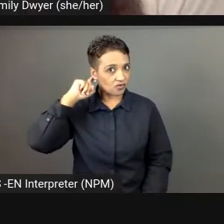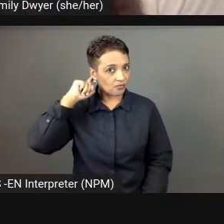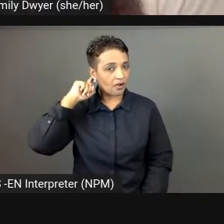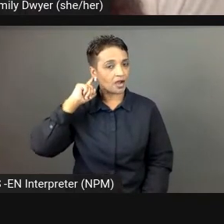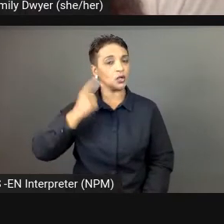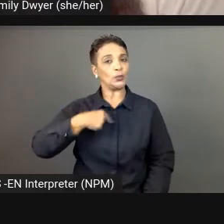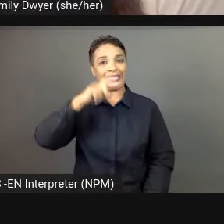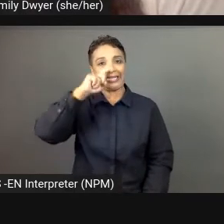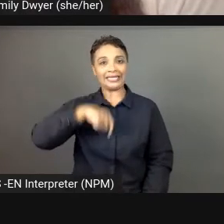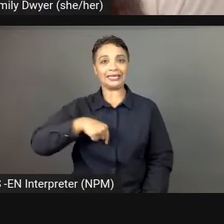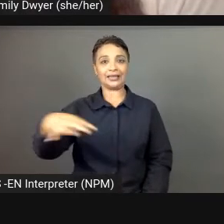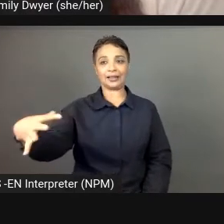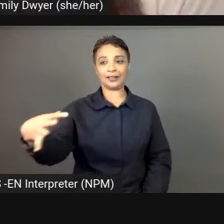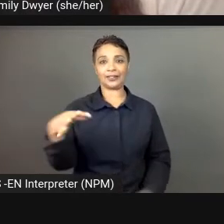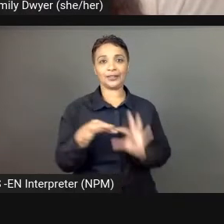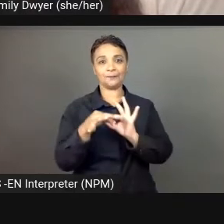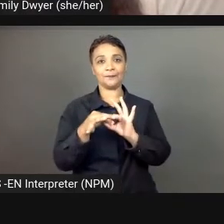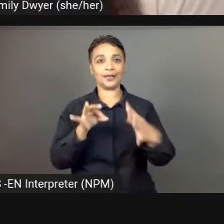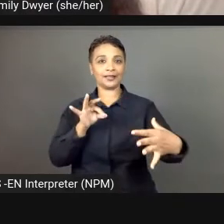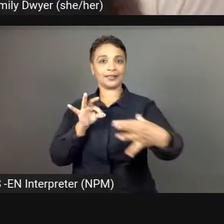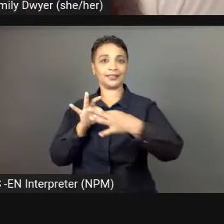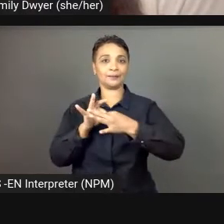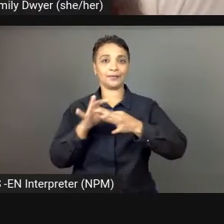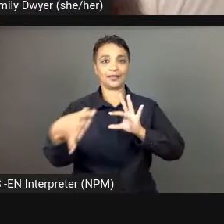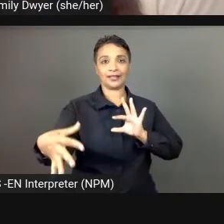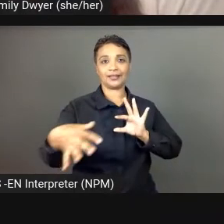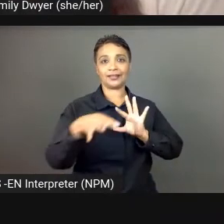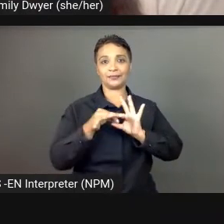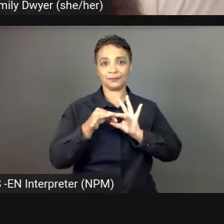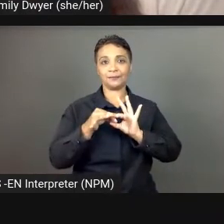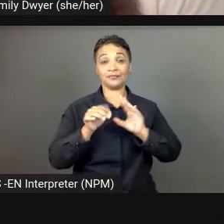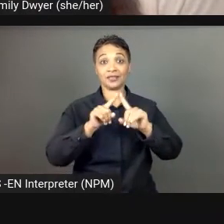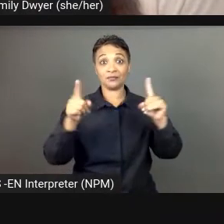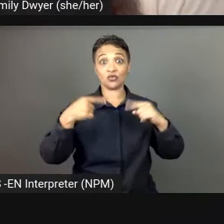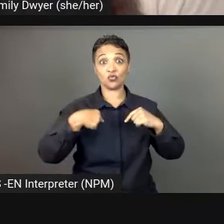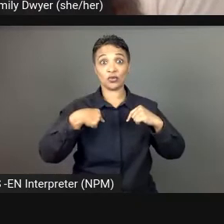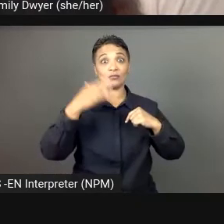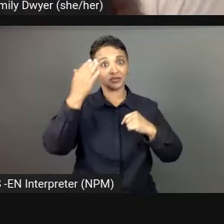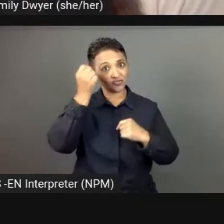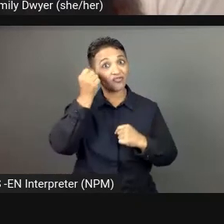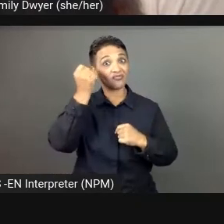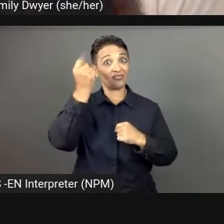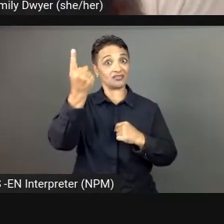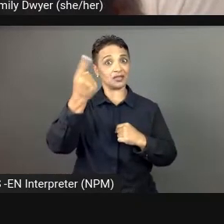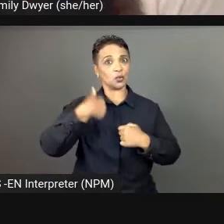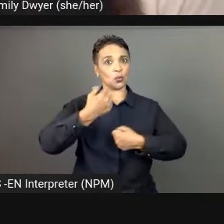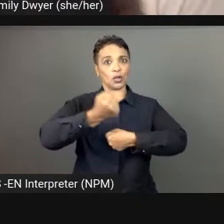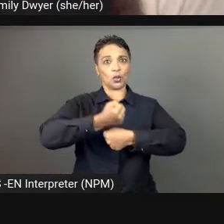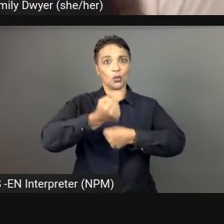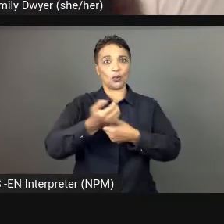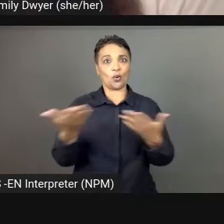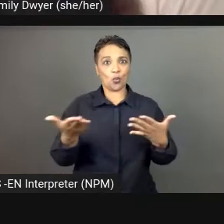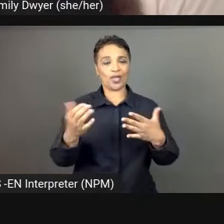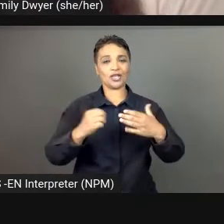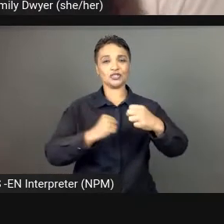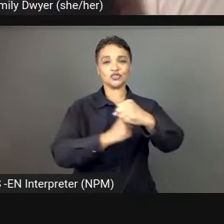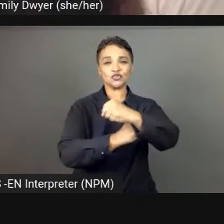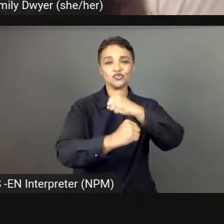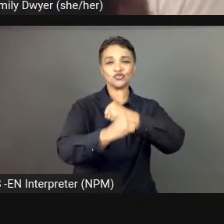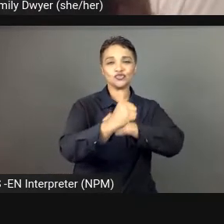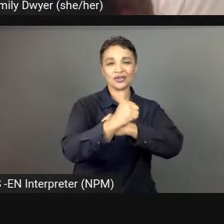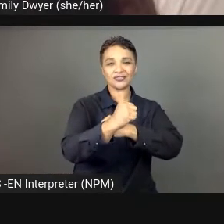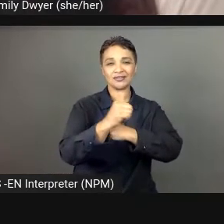are important, but we also have to recognize we're working at the level of structural, institutional,